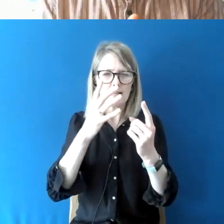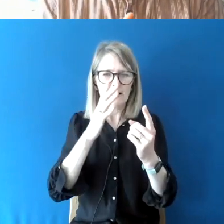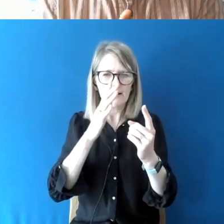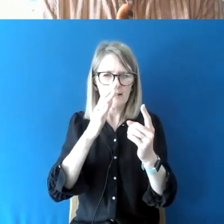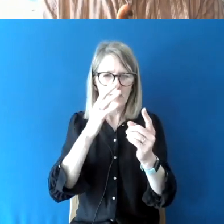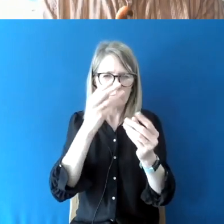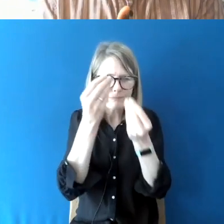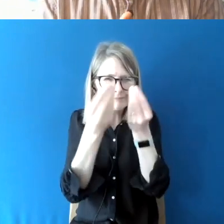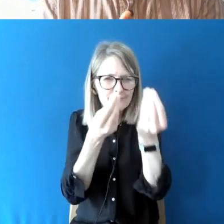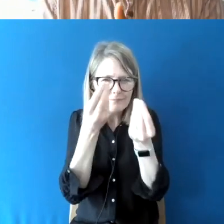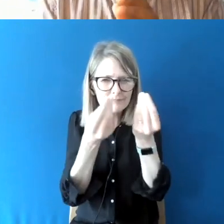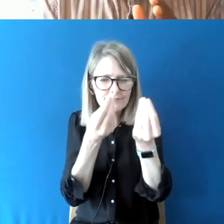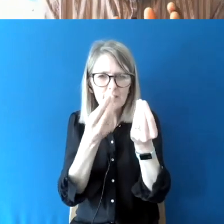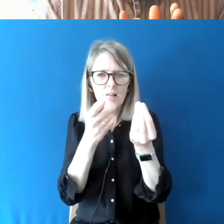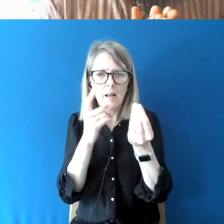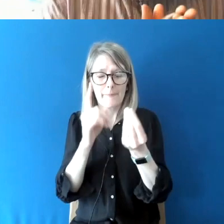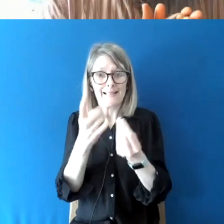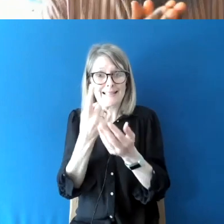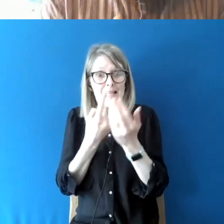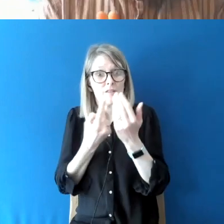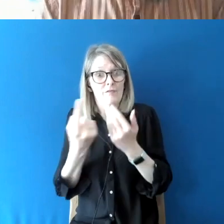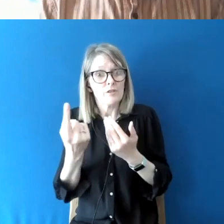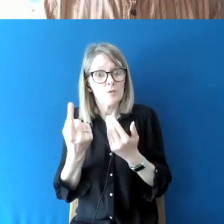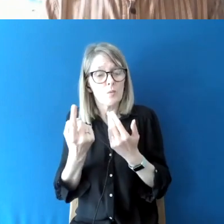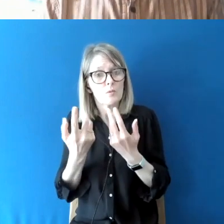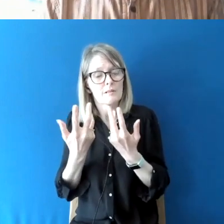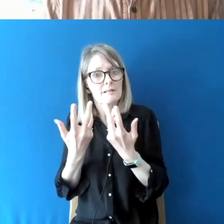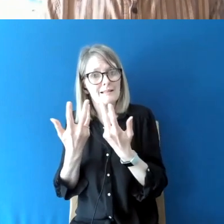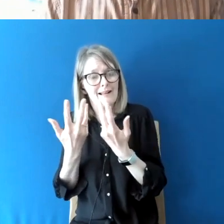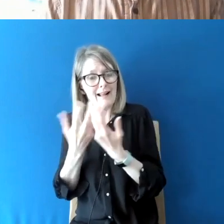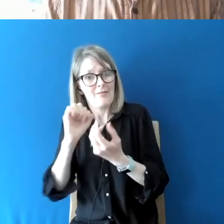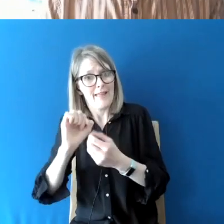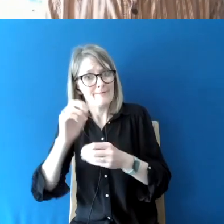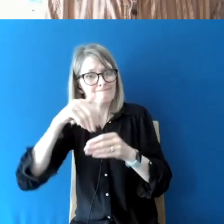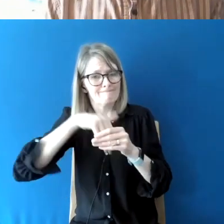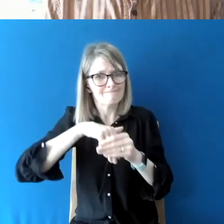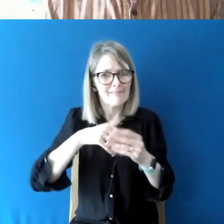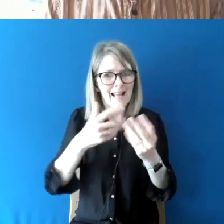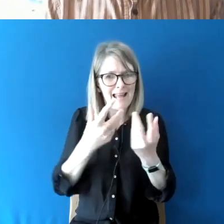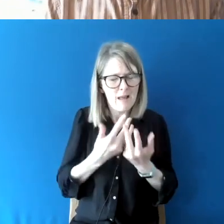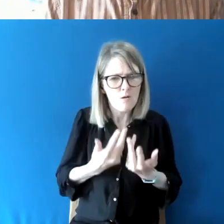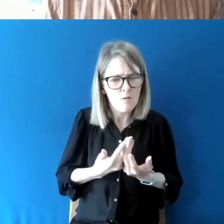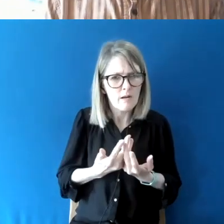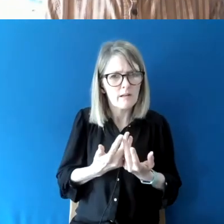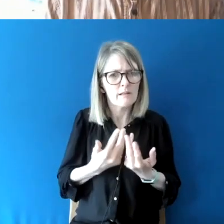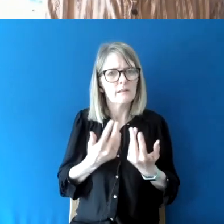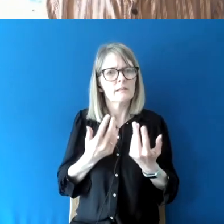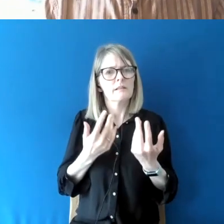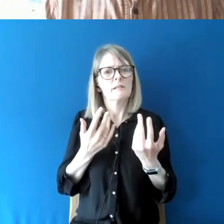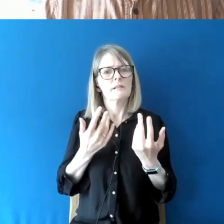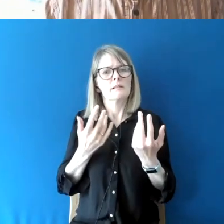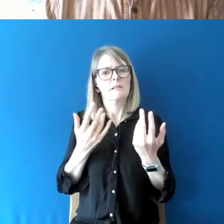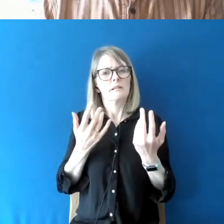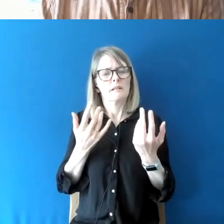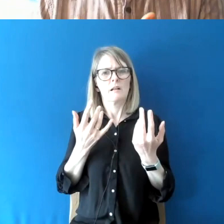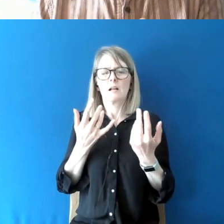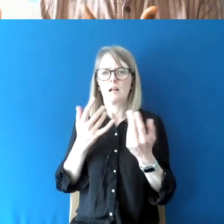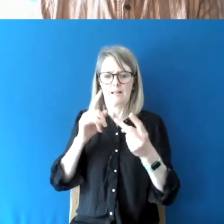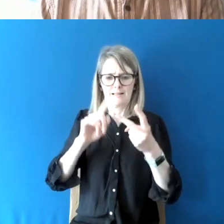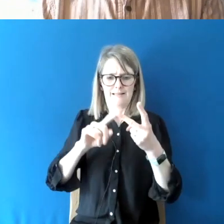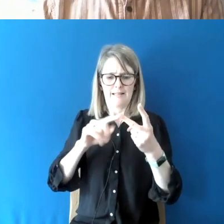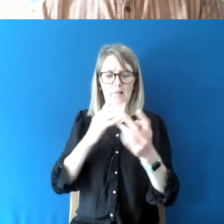how individuals can implement. The second part of that is, of course, we need to carefully think how